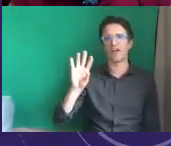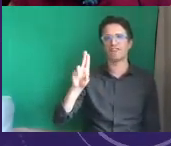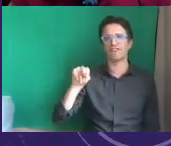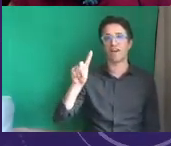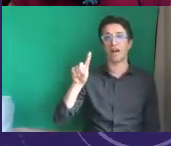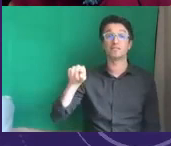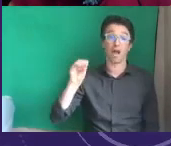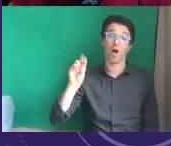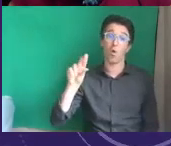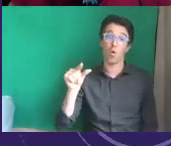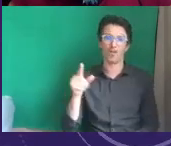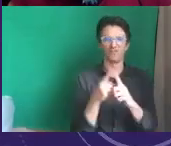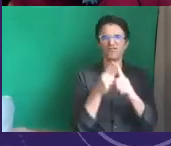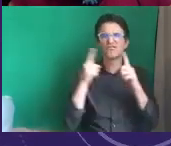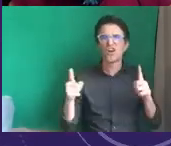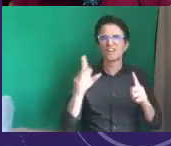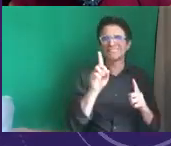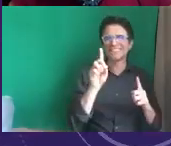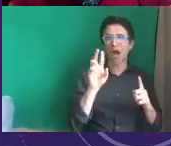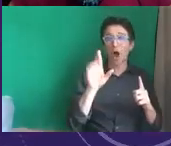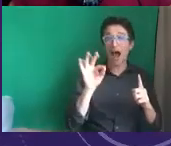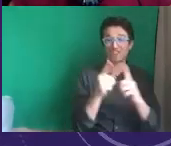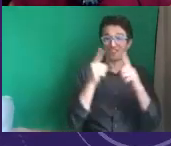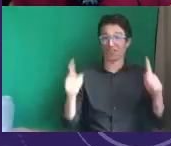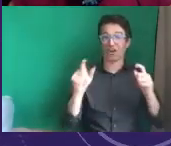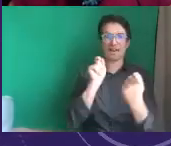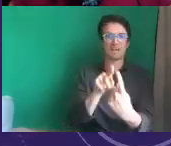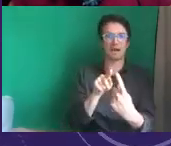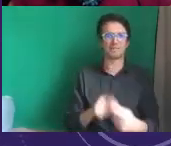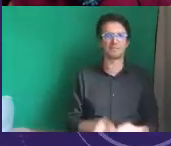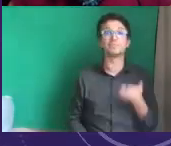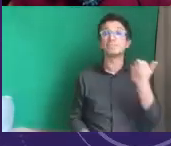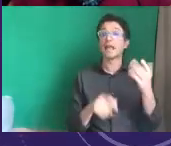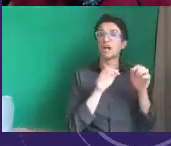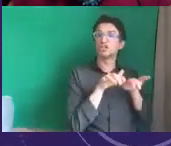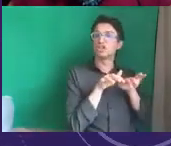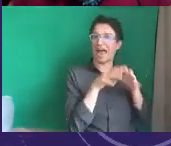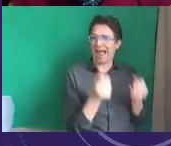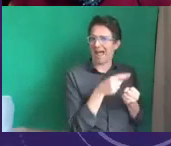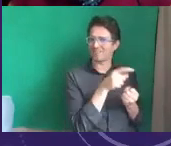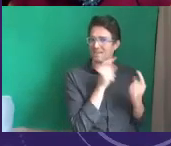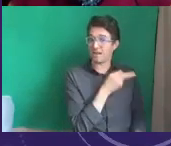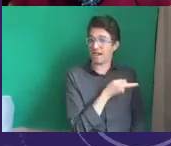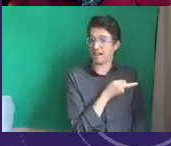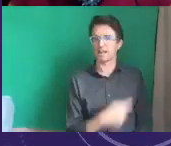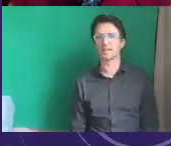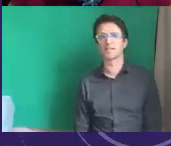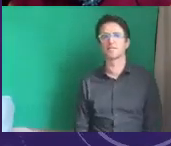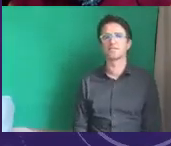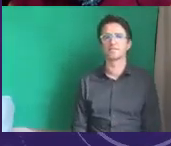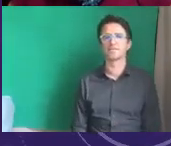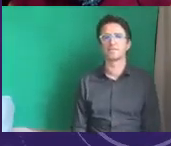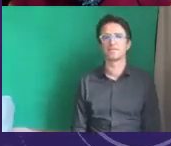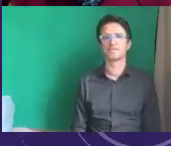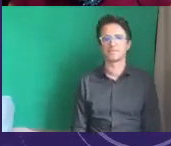to information. I hope to impart to you my knowledge and expertise gained from my last 12 years